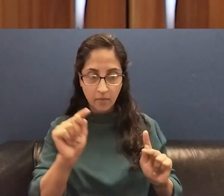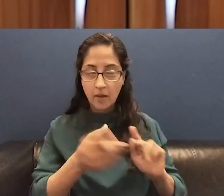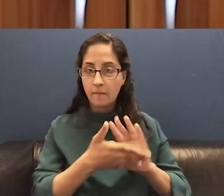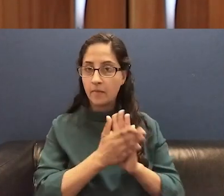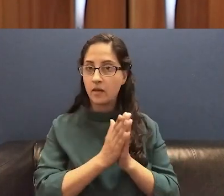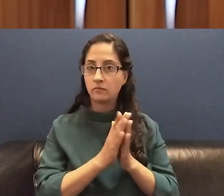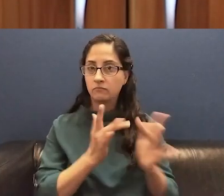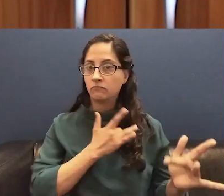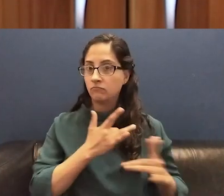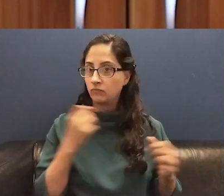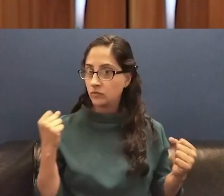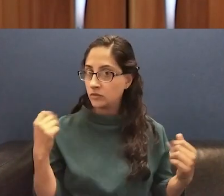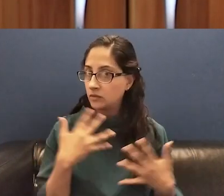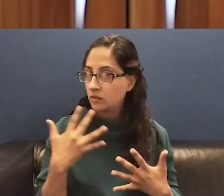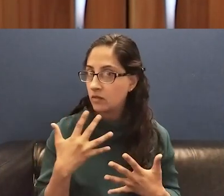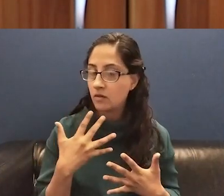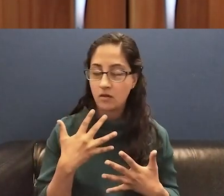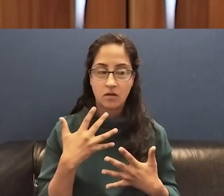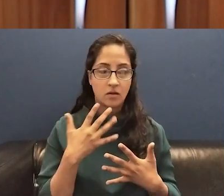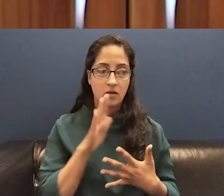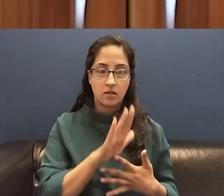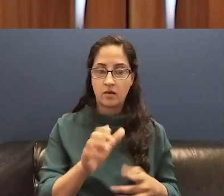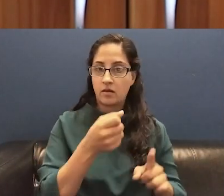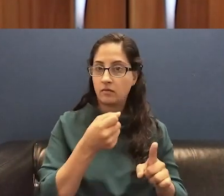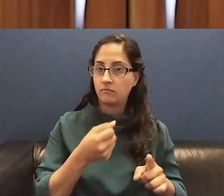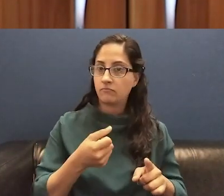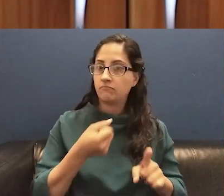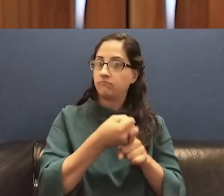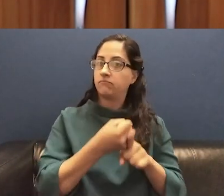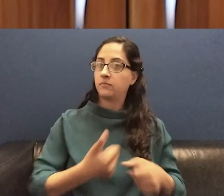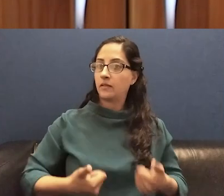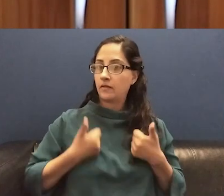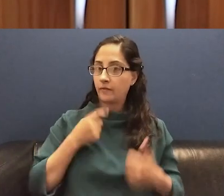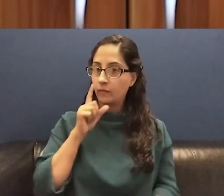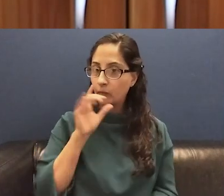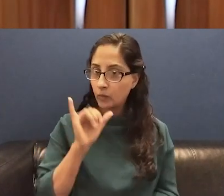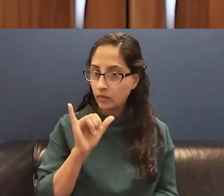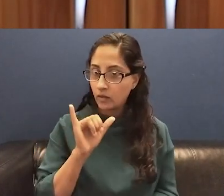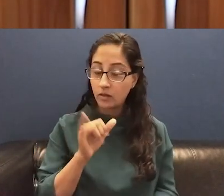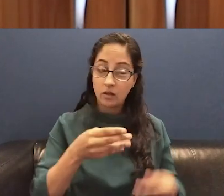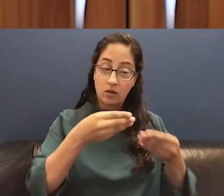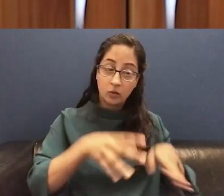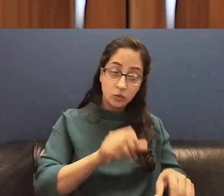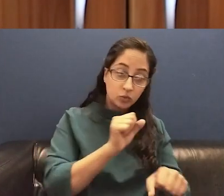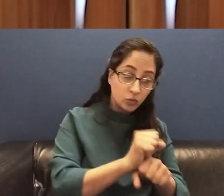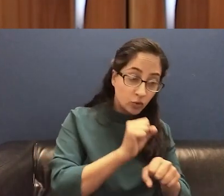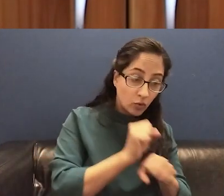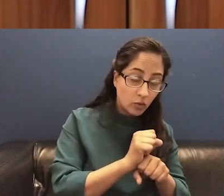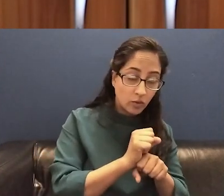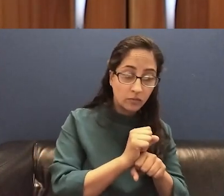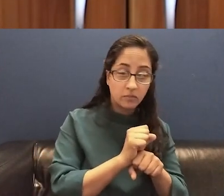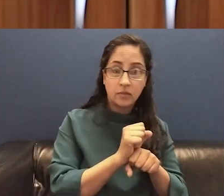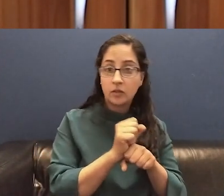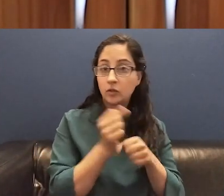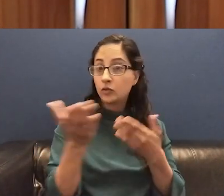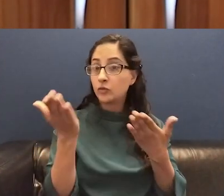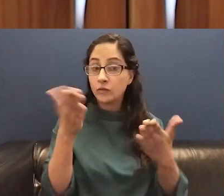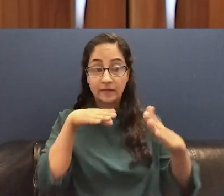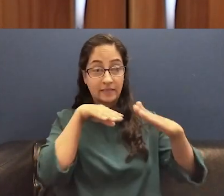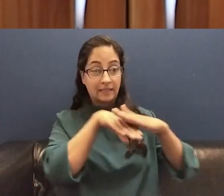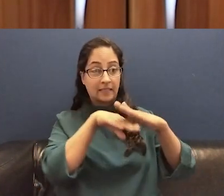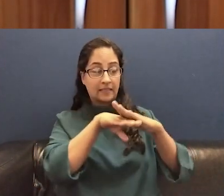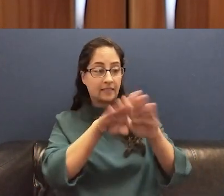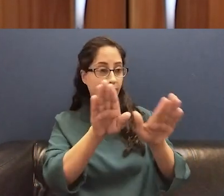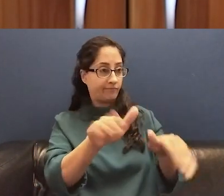unemployment, limited access to services because of the shrinking